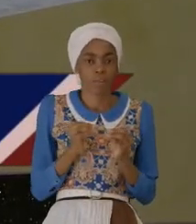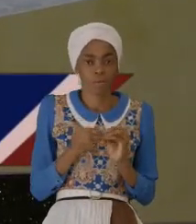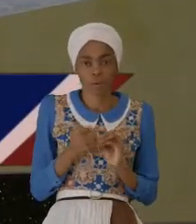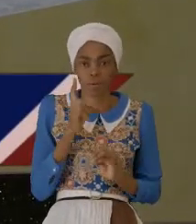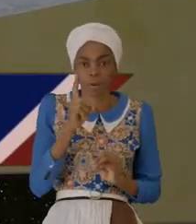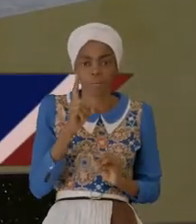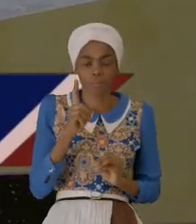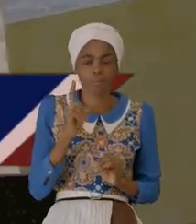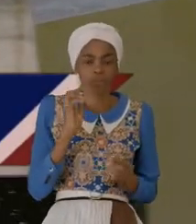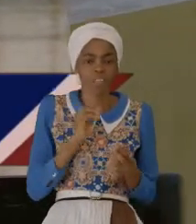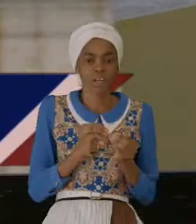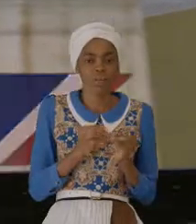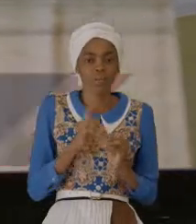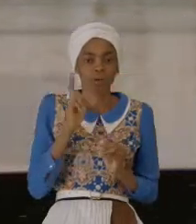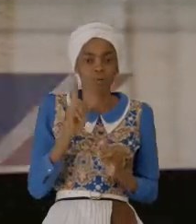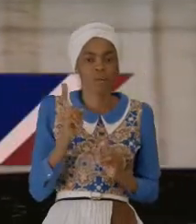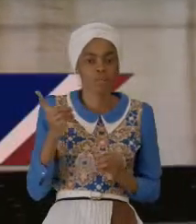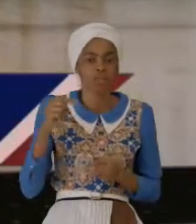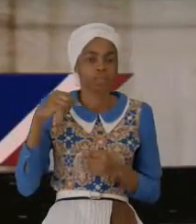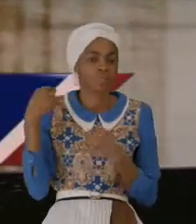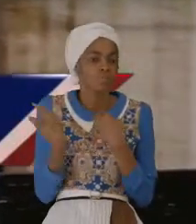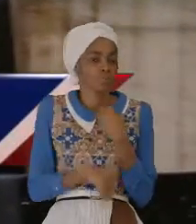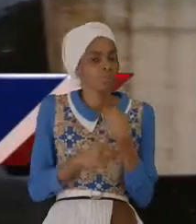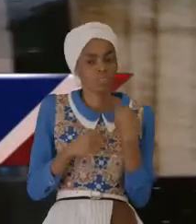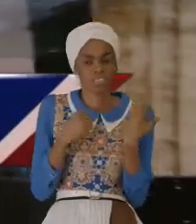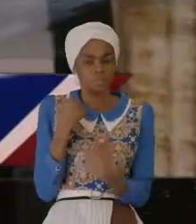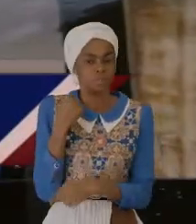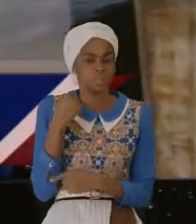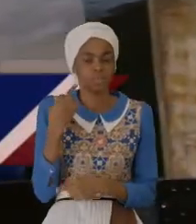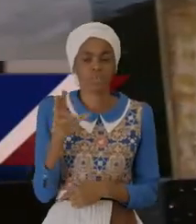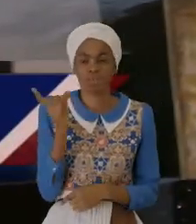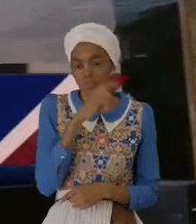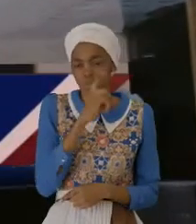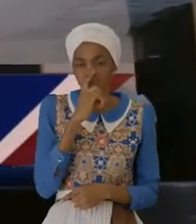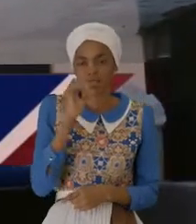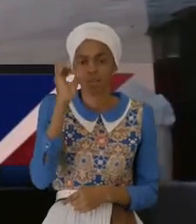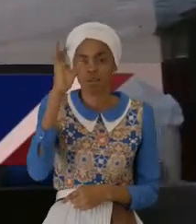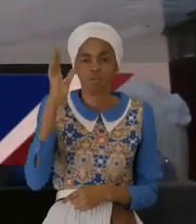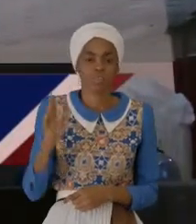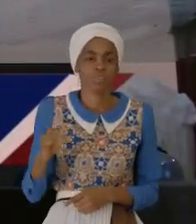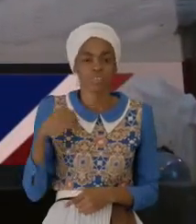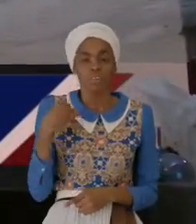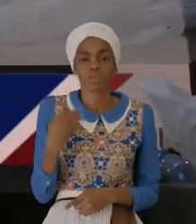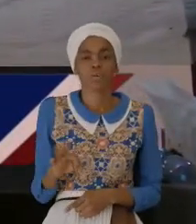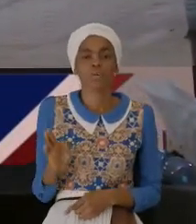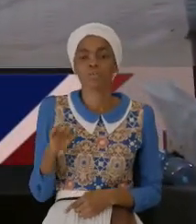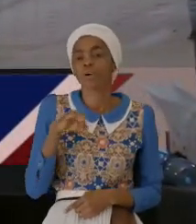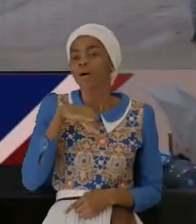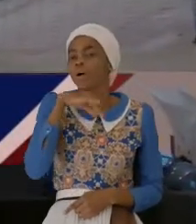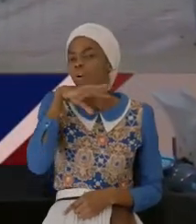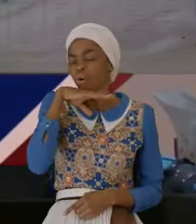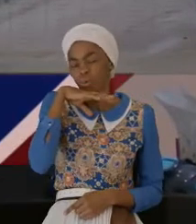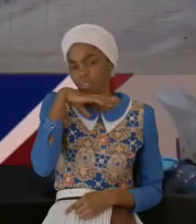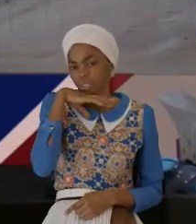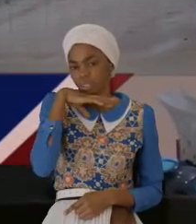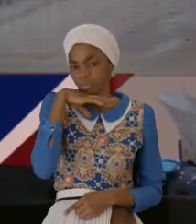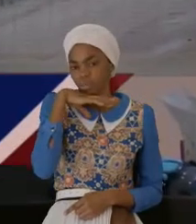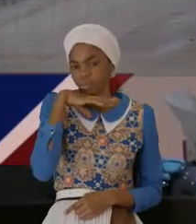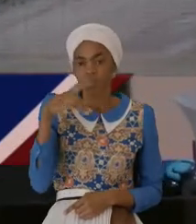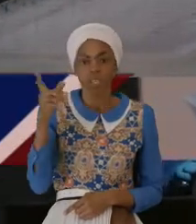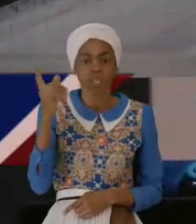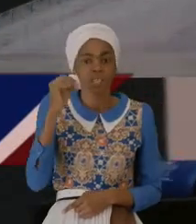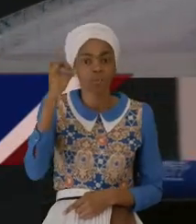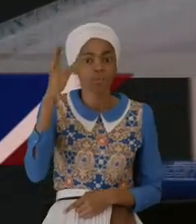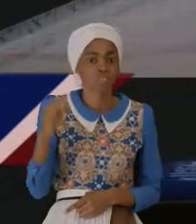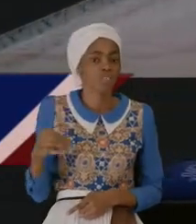we're looking at the punishment of false preachers of corruption the preachers